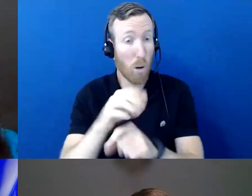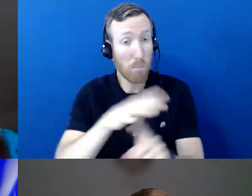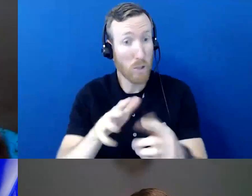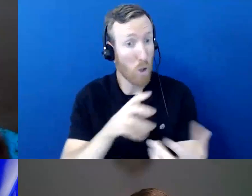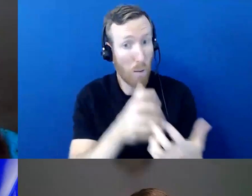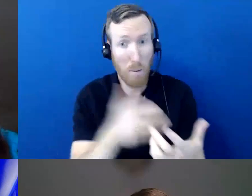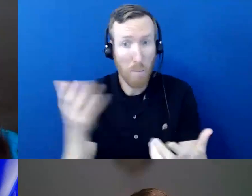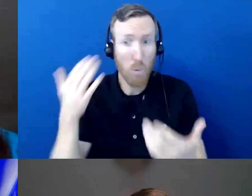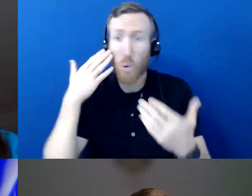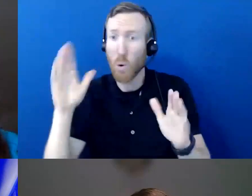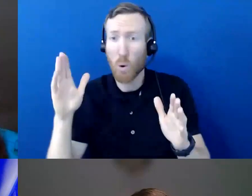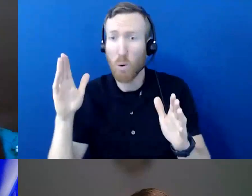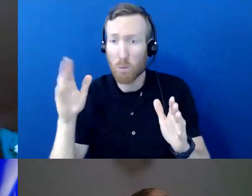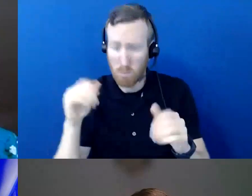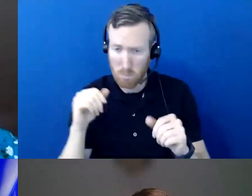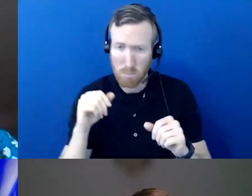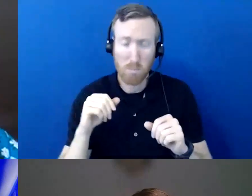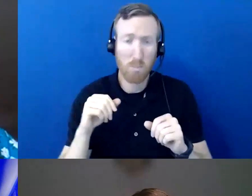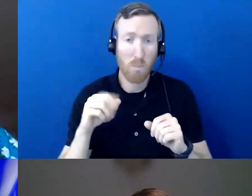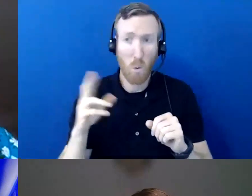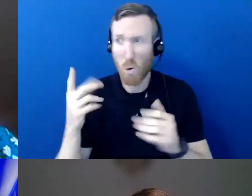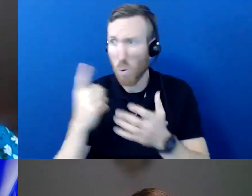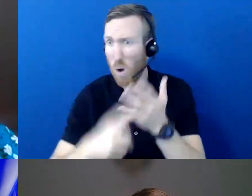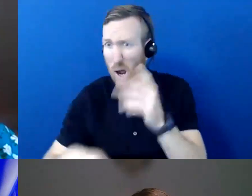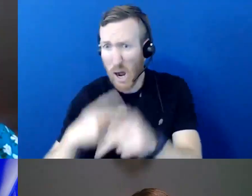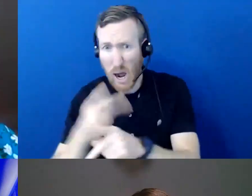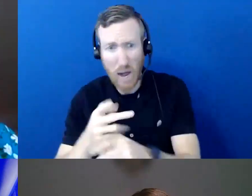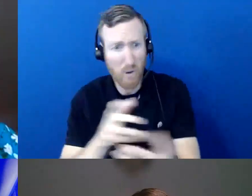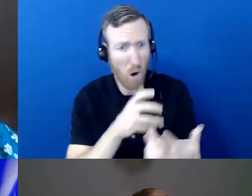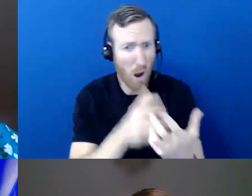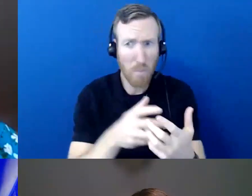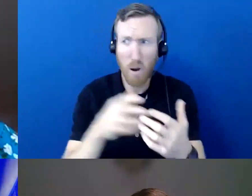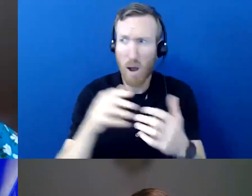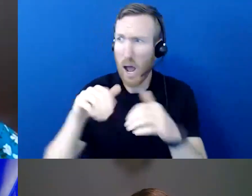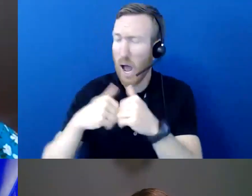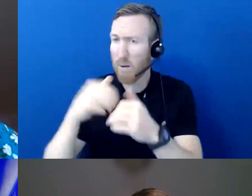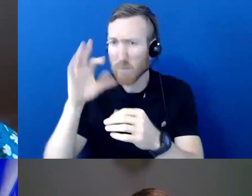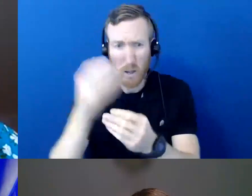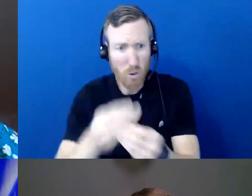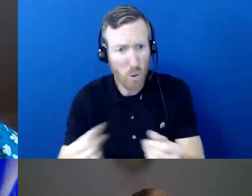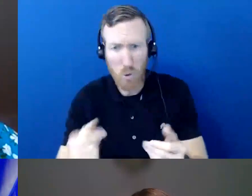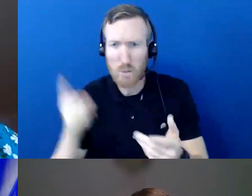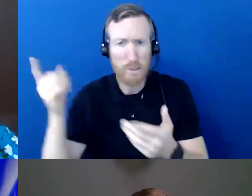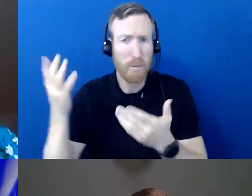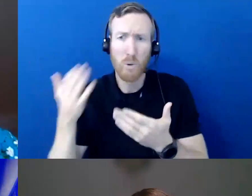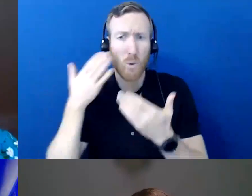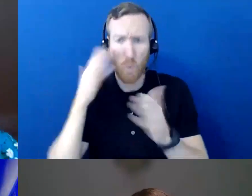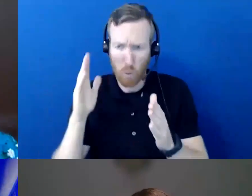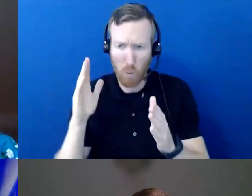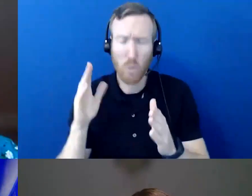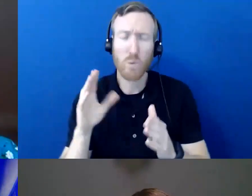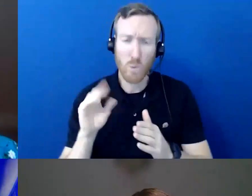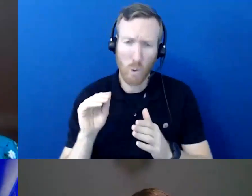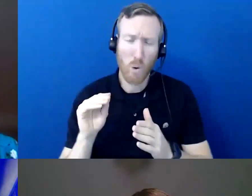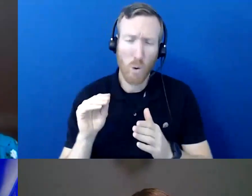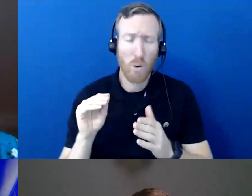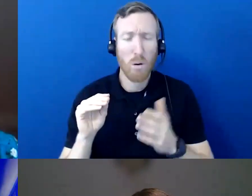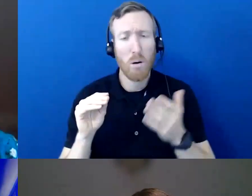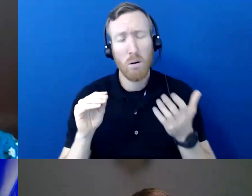let alone determining what solutions are going to best work for you. So that's